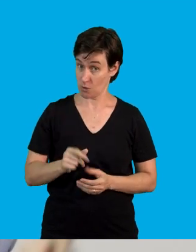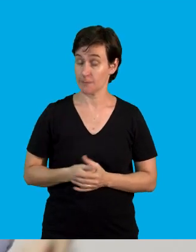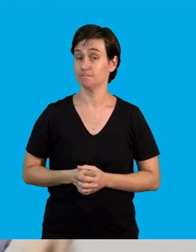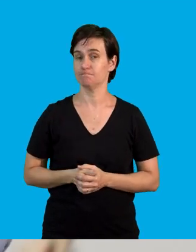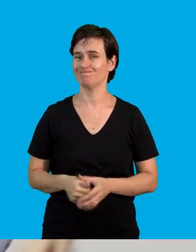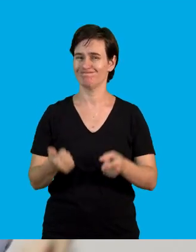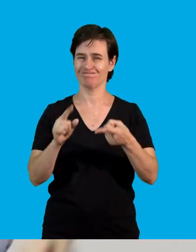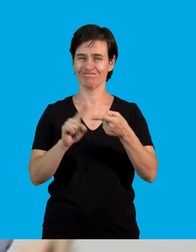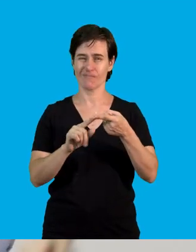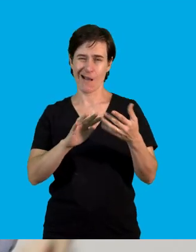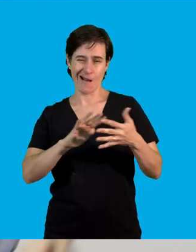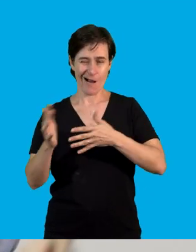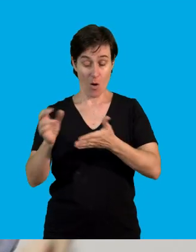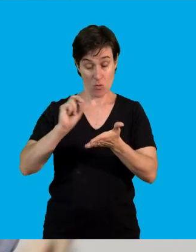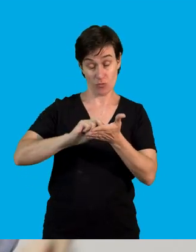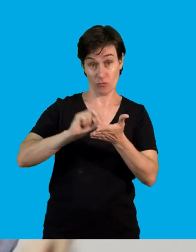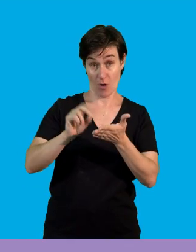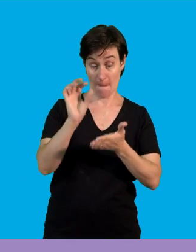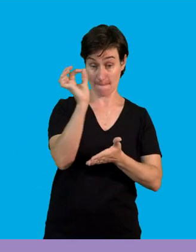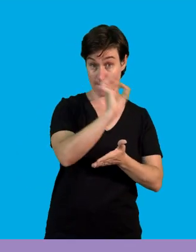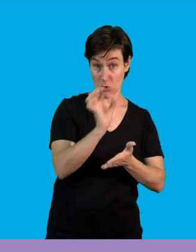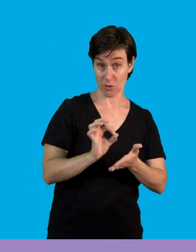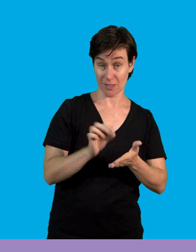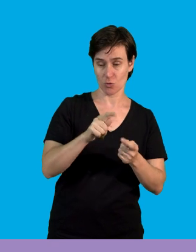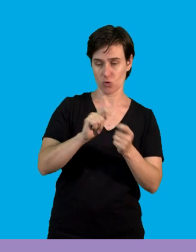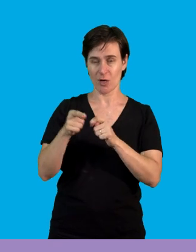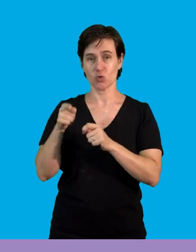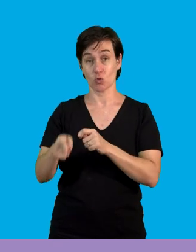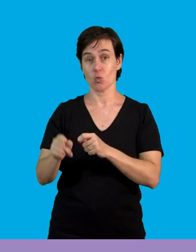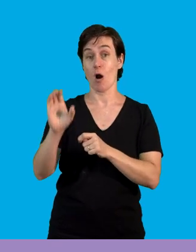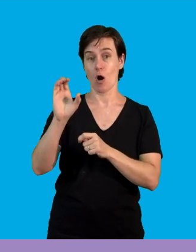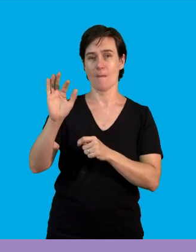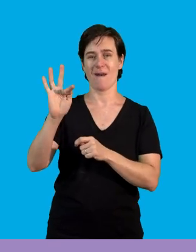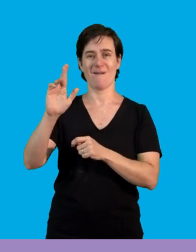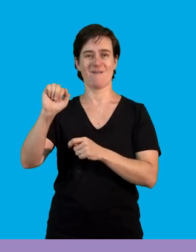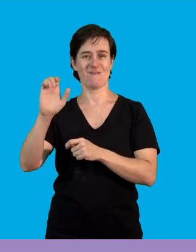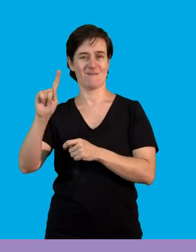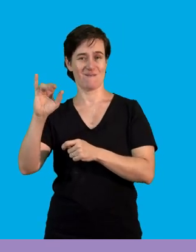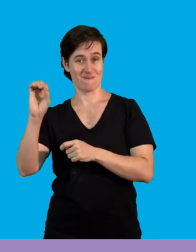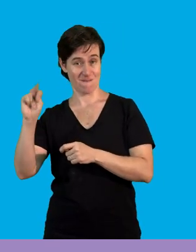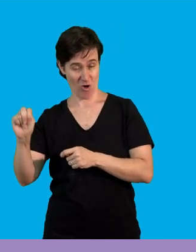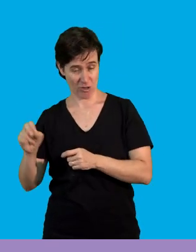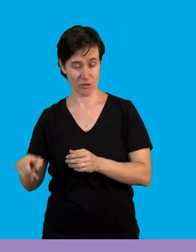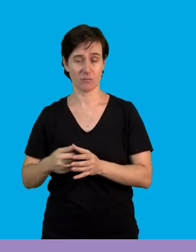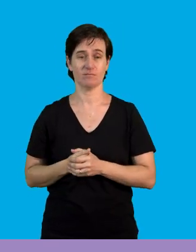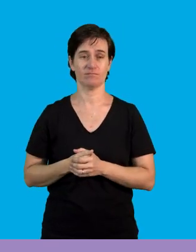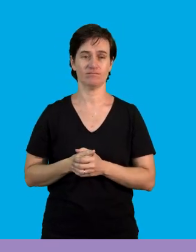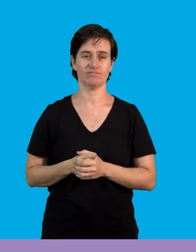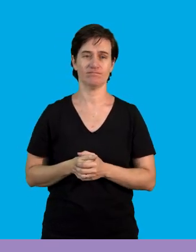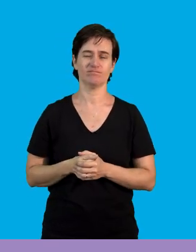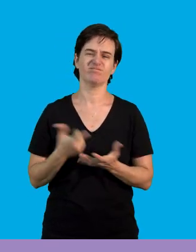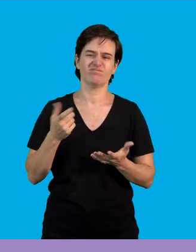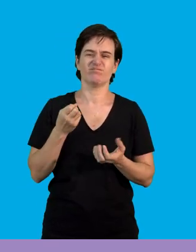You should know the following: how to express percentages as common fractions.